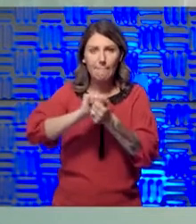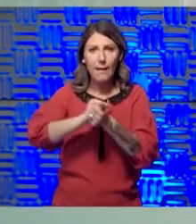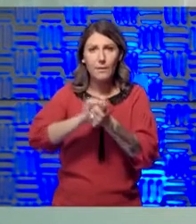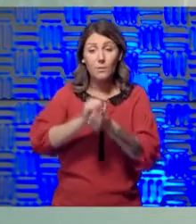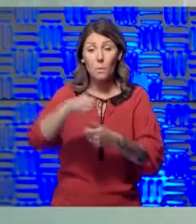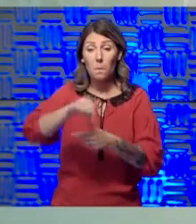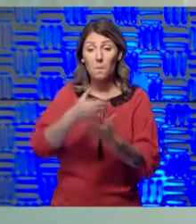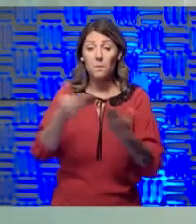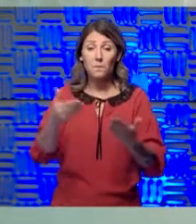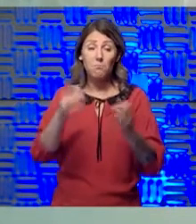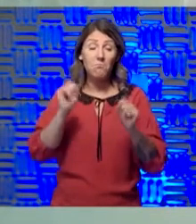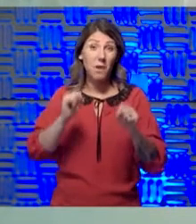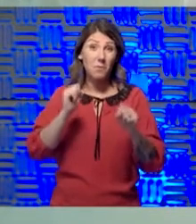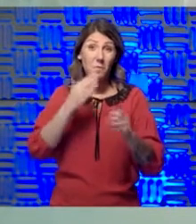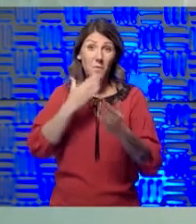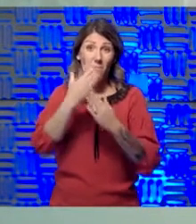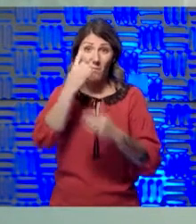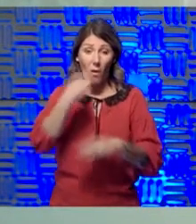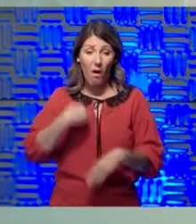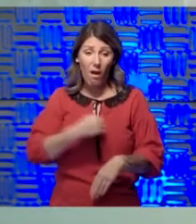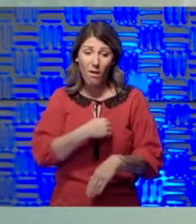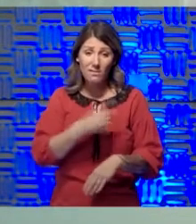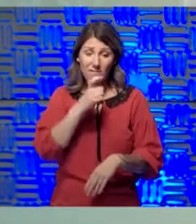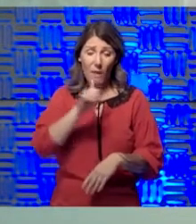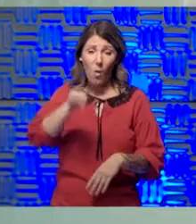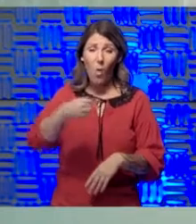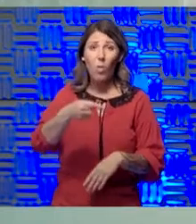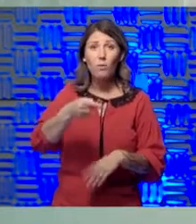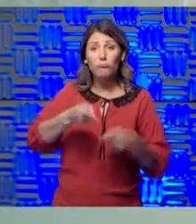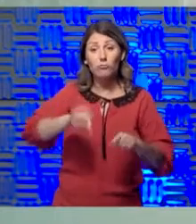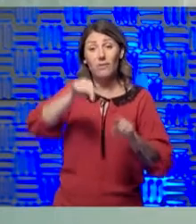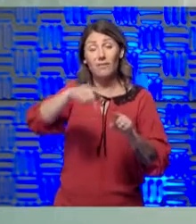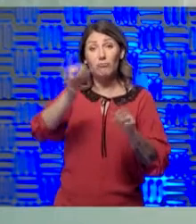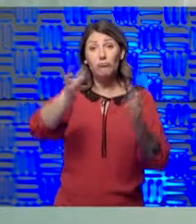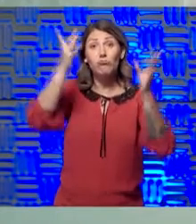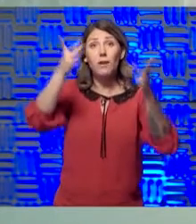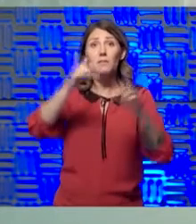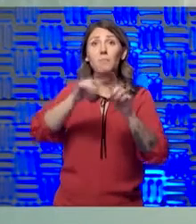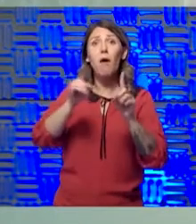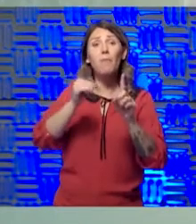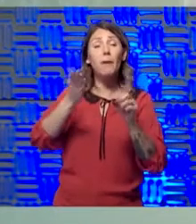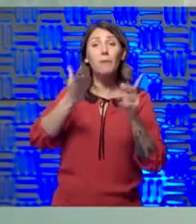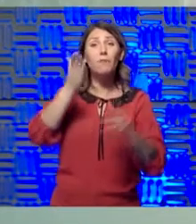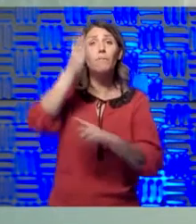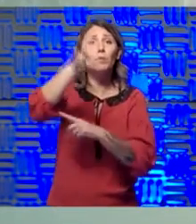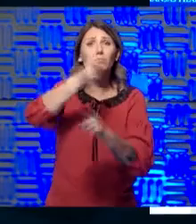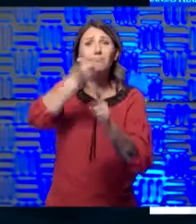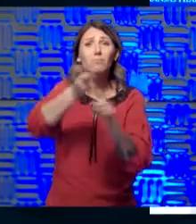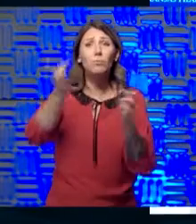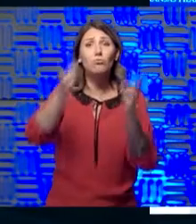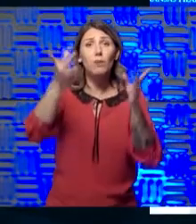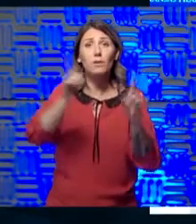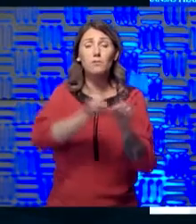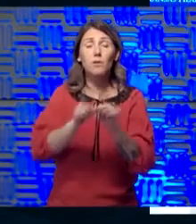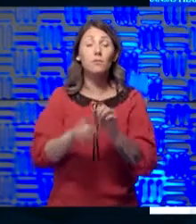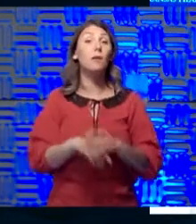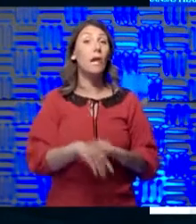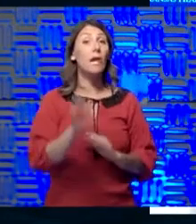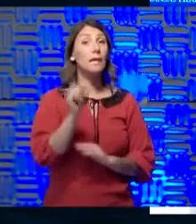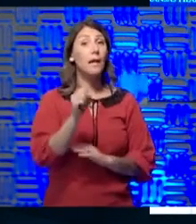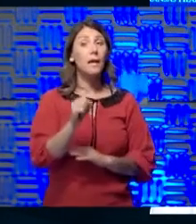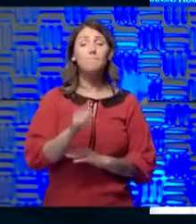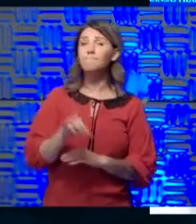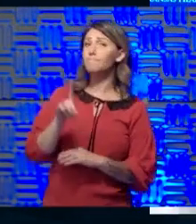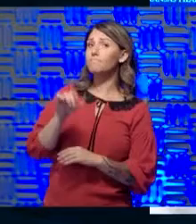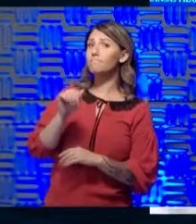going to be good for us, not only during this crisis, but any future crisis. And so I think those are smart measures. Yeah. David, what are